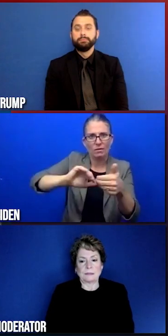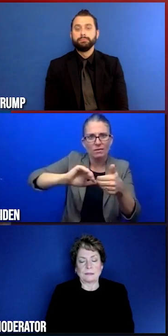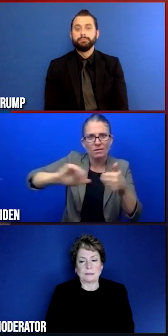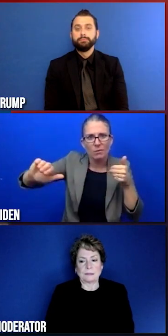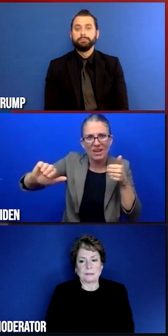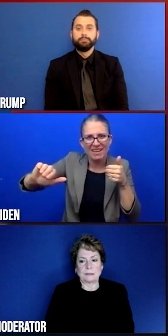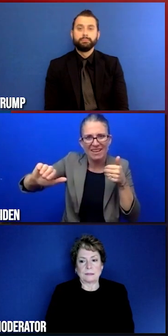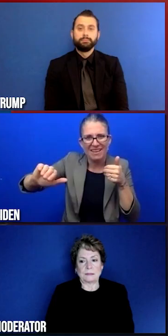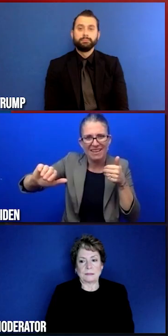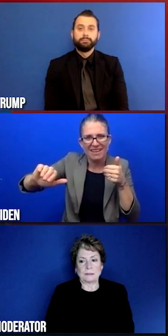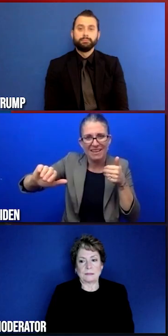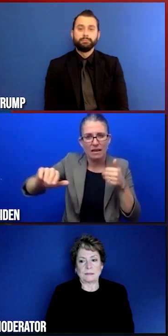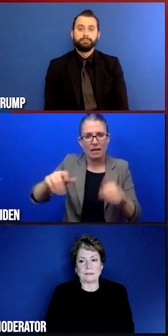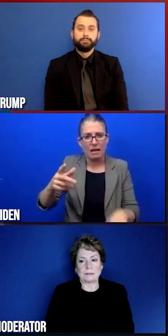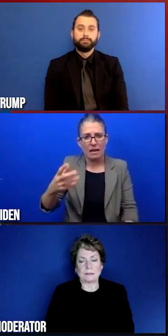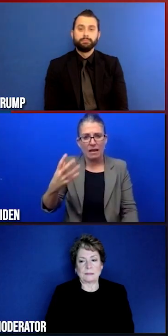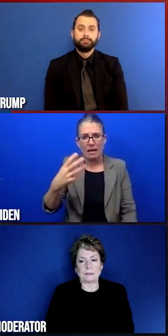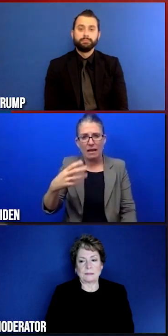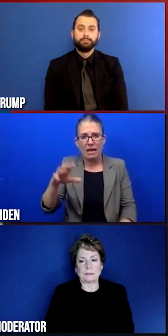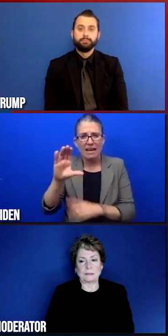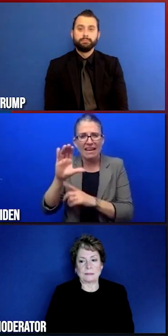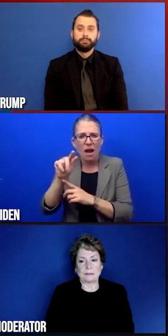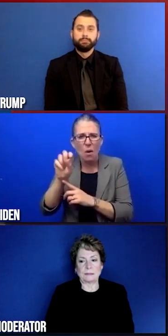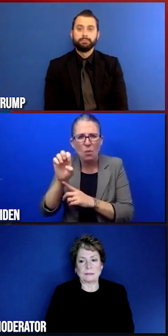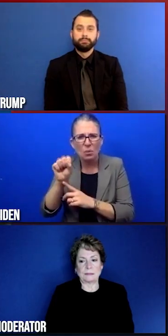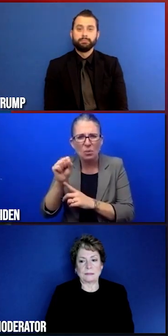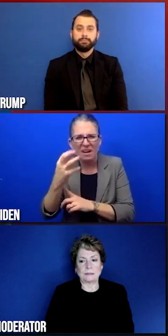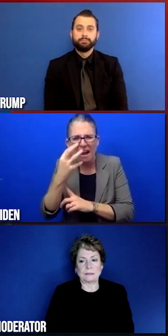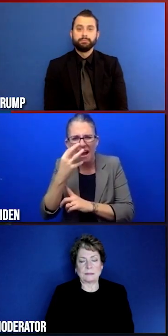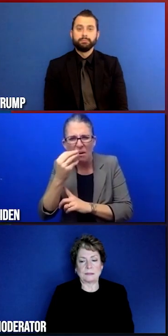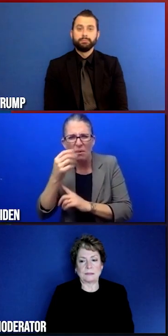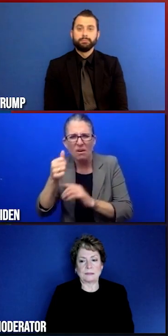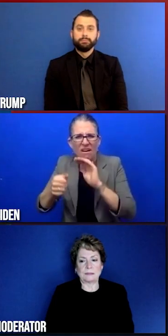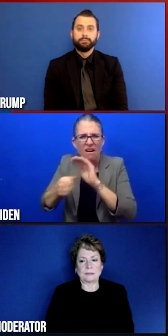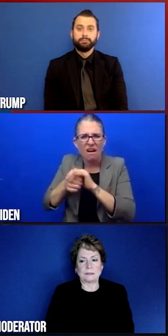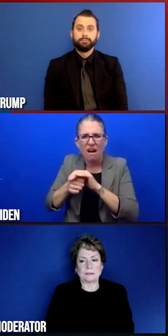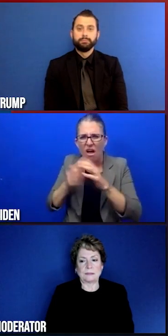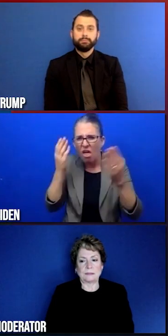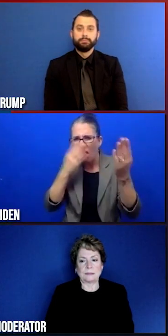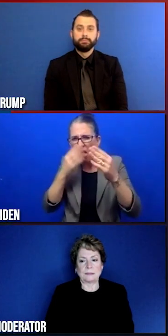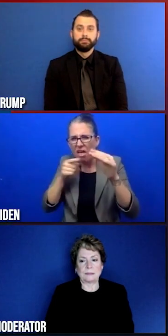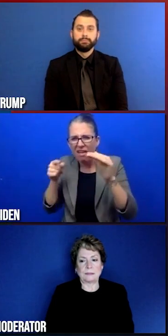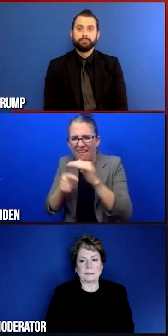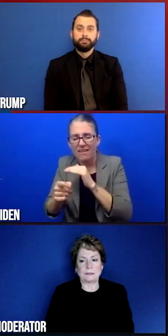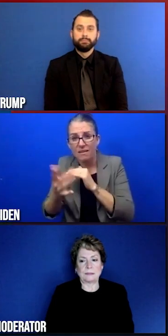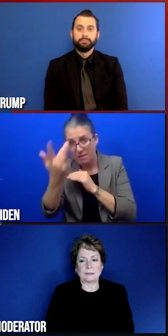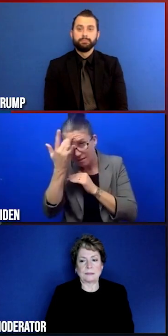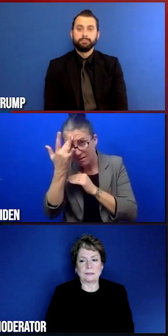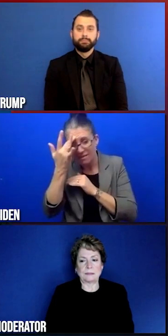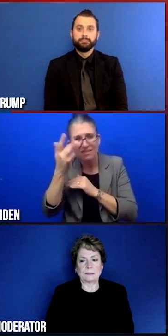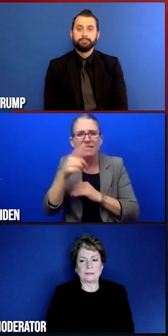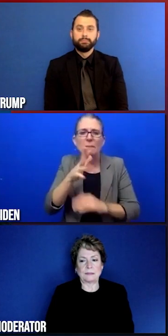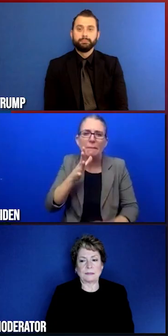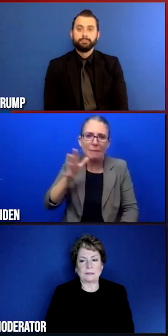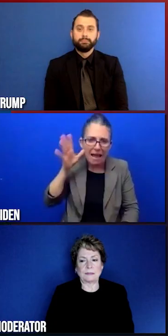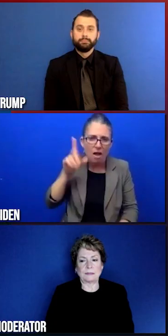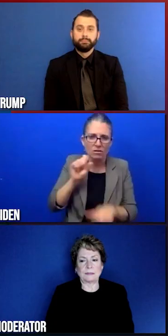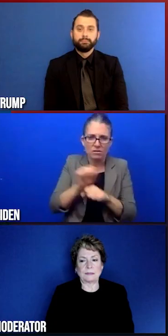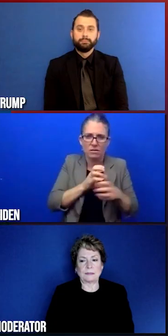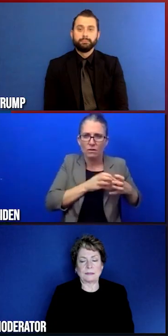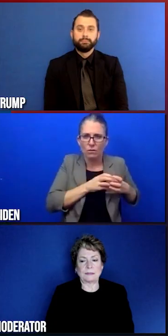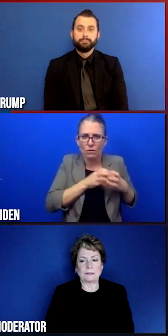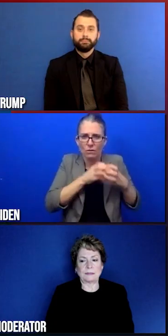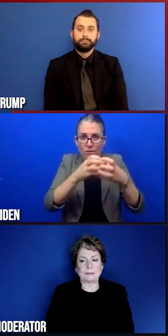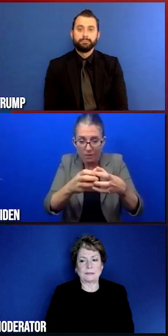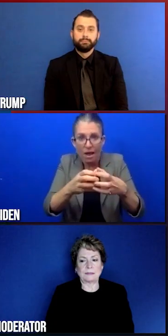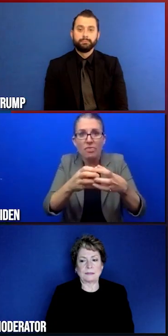Their parents were with them. They got separated from their parents. And it makes us a laughing stock and violates every notion